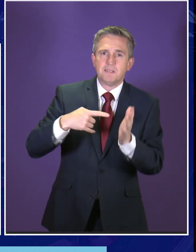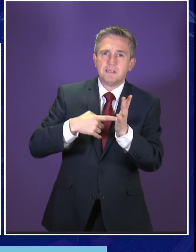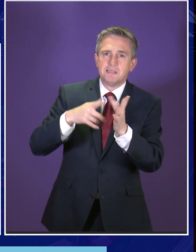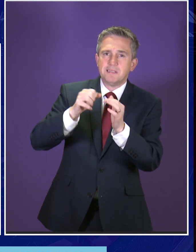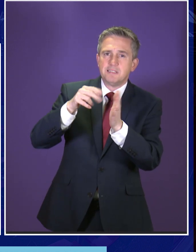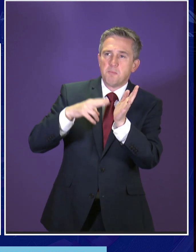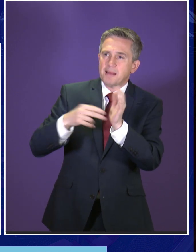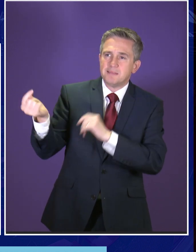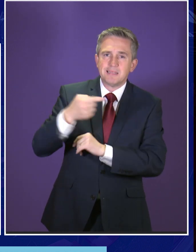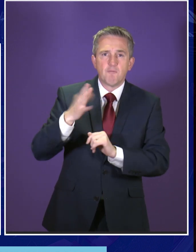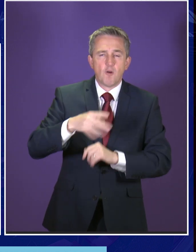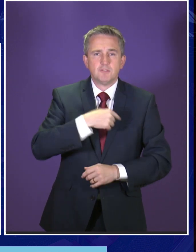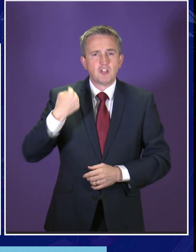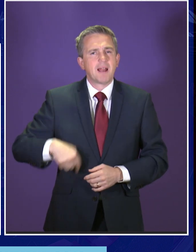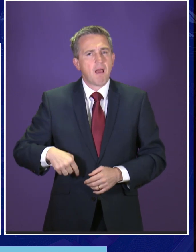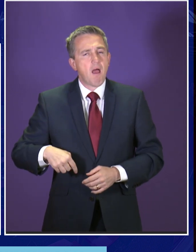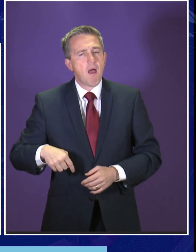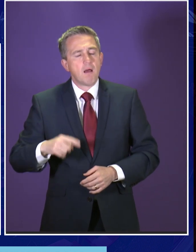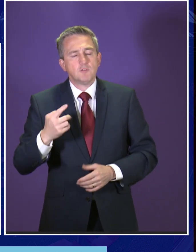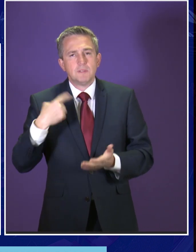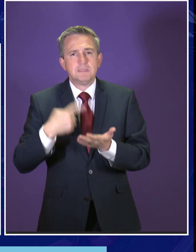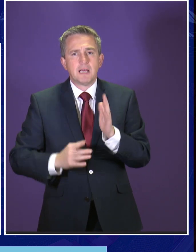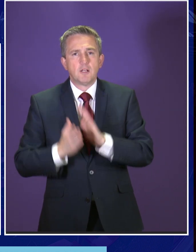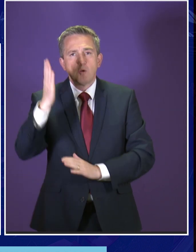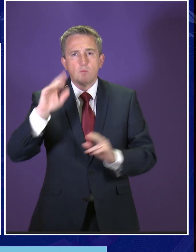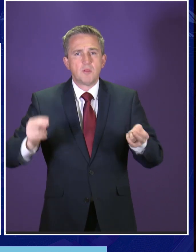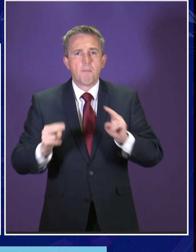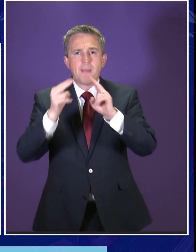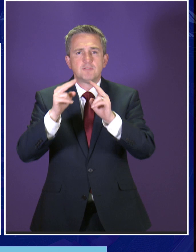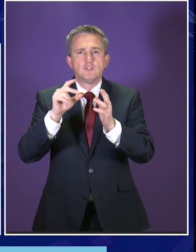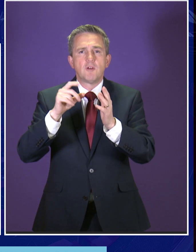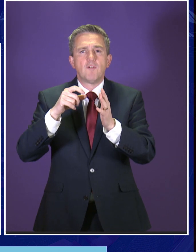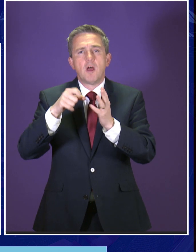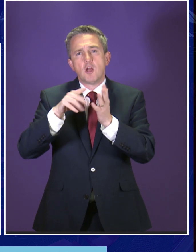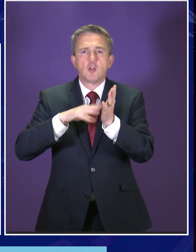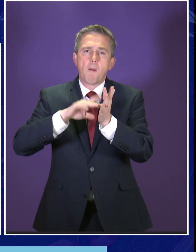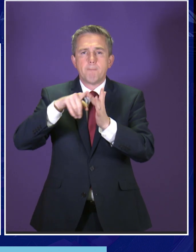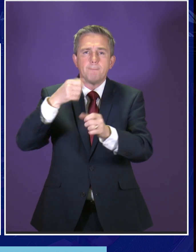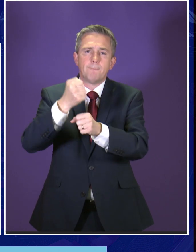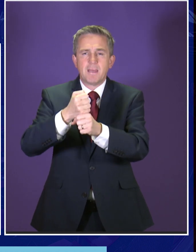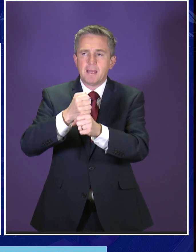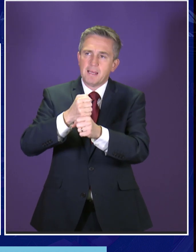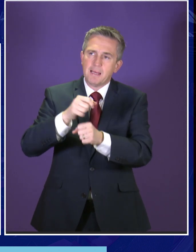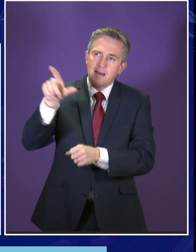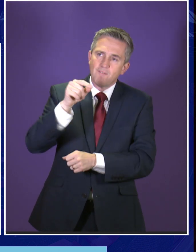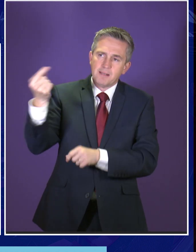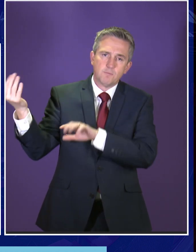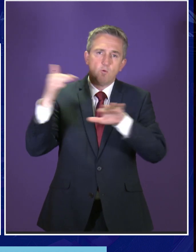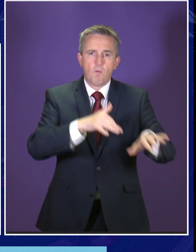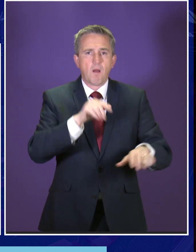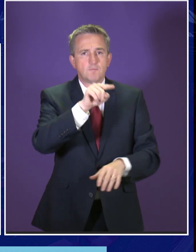China. But in the end, we went to the mountains in Kunming and brought the Tibetan monks from